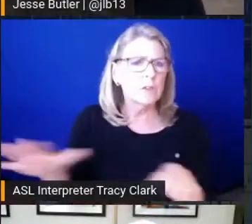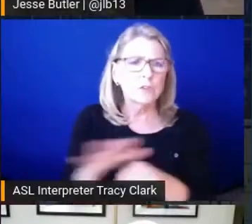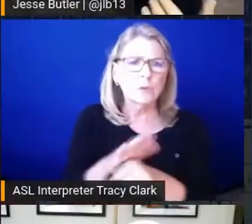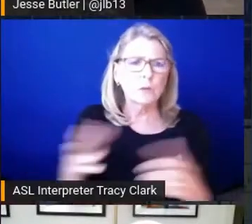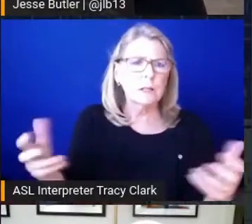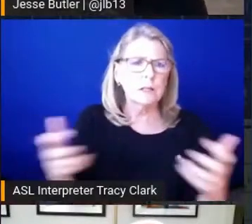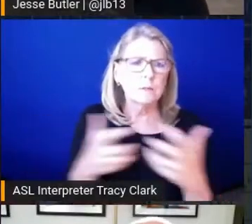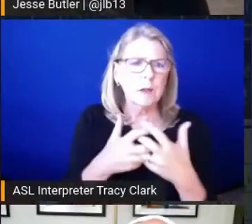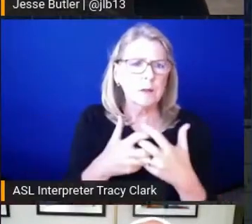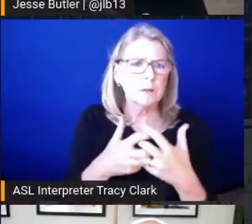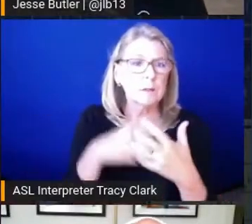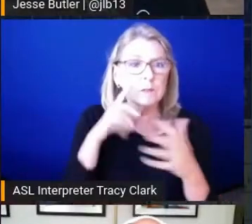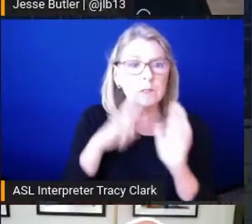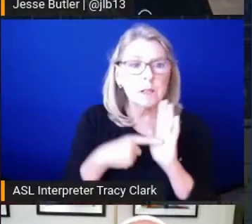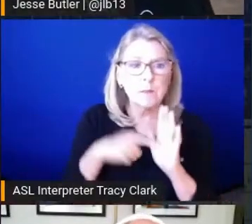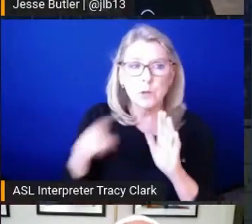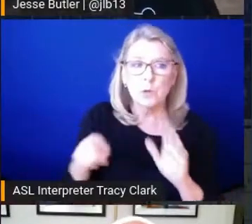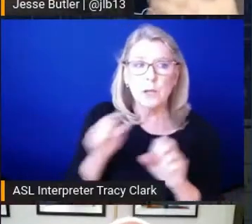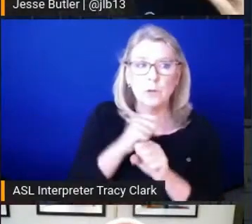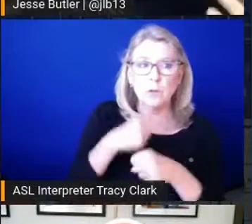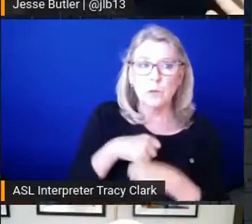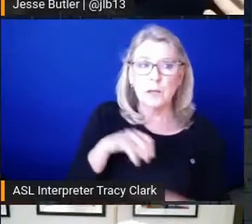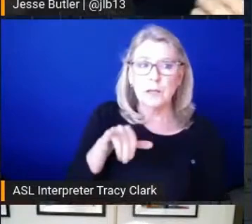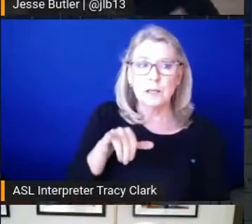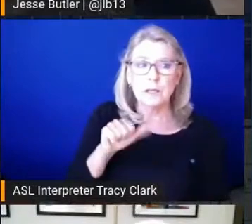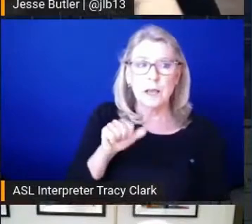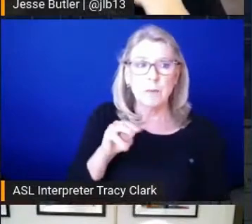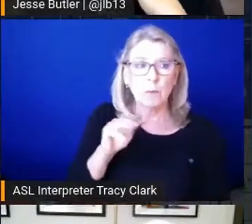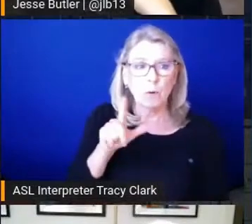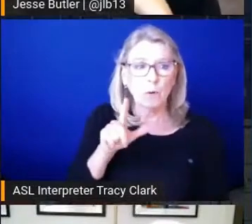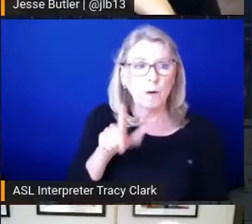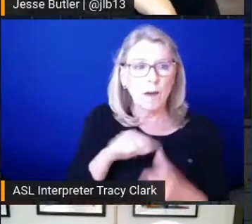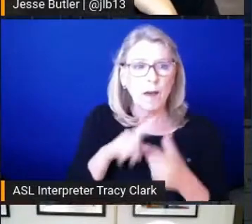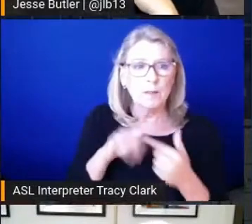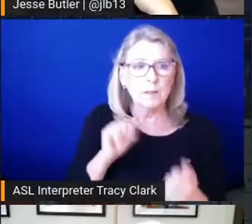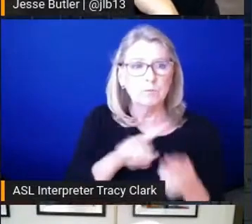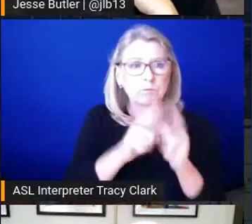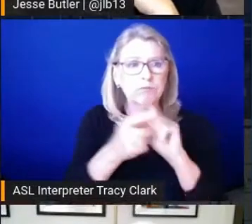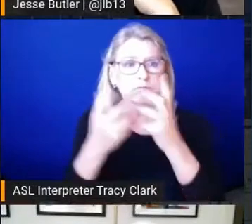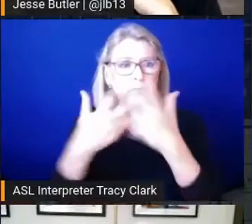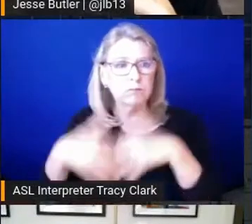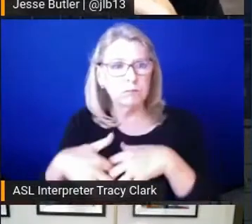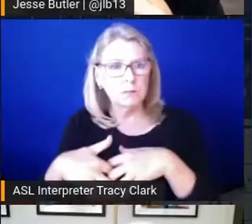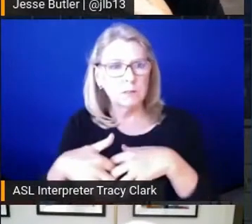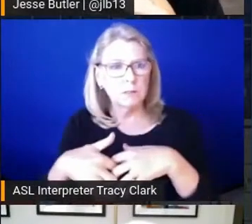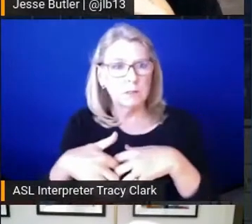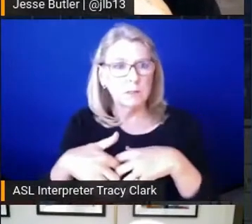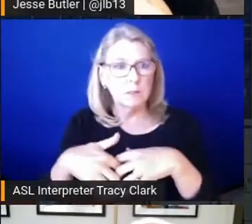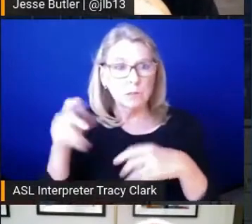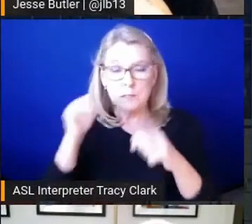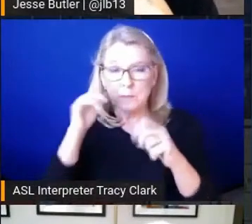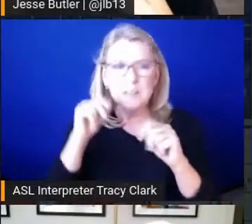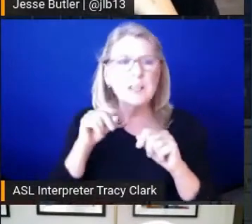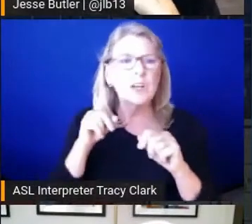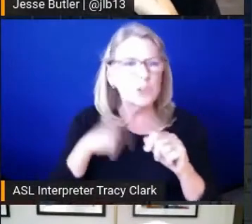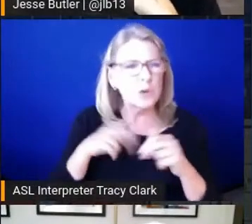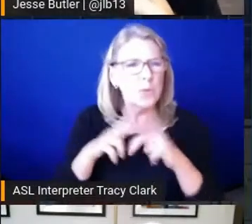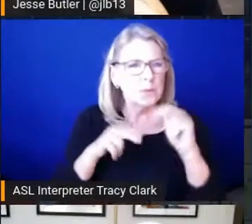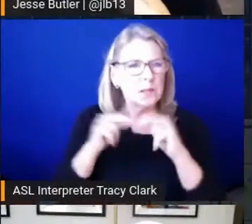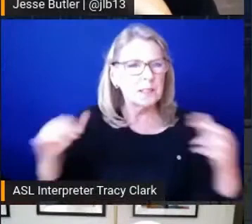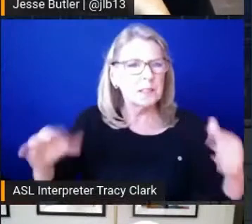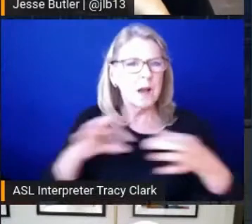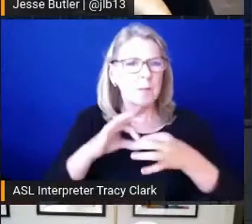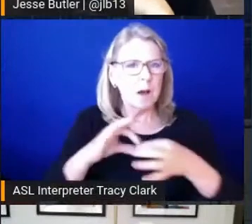actually leverage that. He can synthesize YAML. So it's amazing. It's amazing. You can actually build really cool pipelines here for in